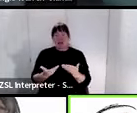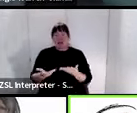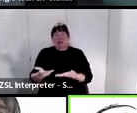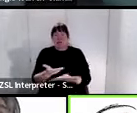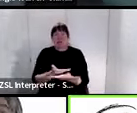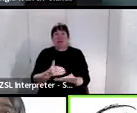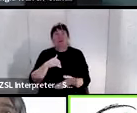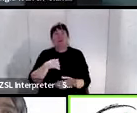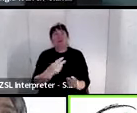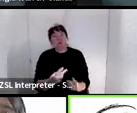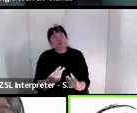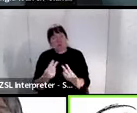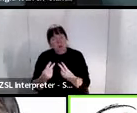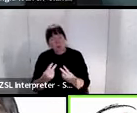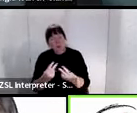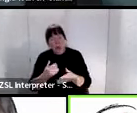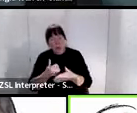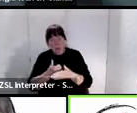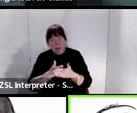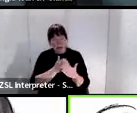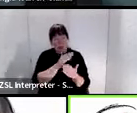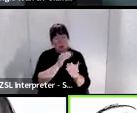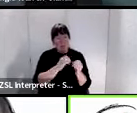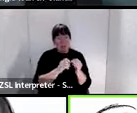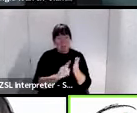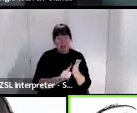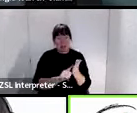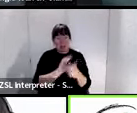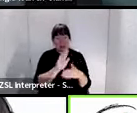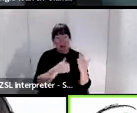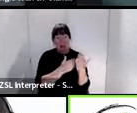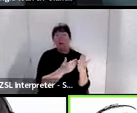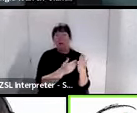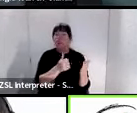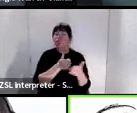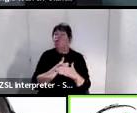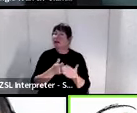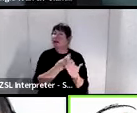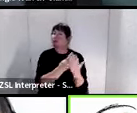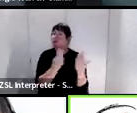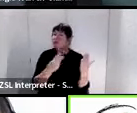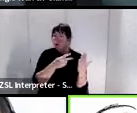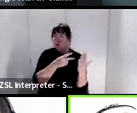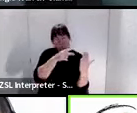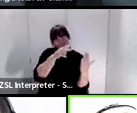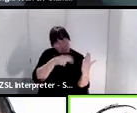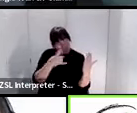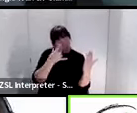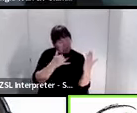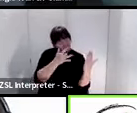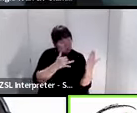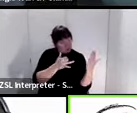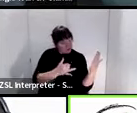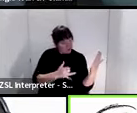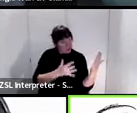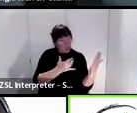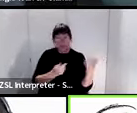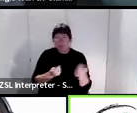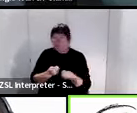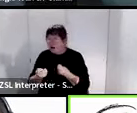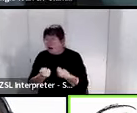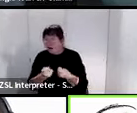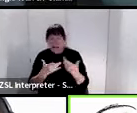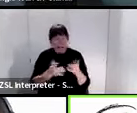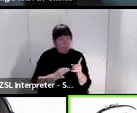be reviewed regularly in terms of how are we regulating it, how can we regulate it better, what do we need to